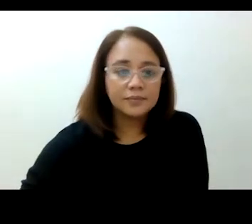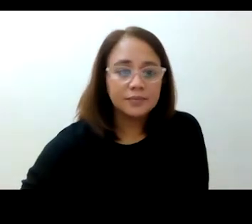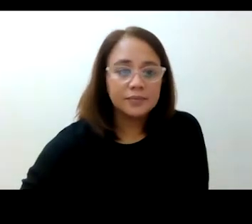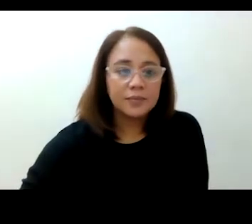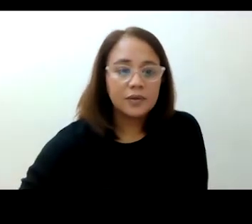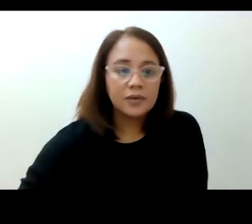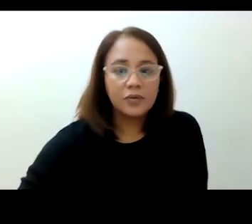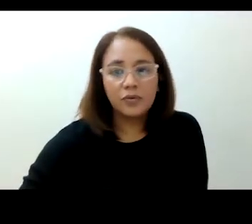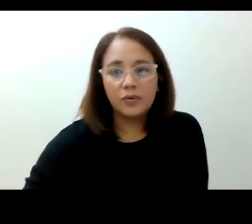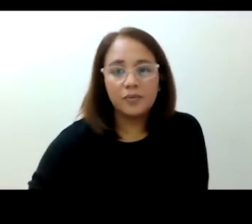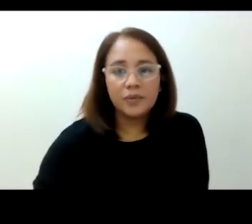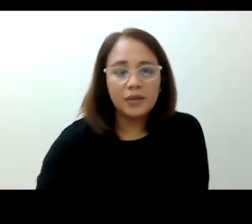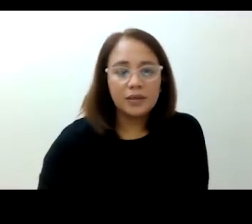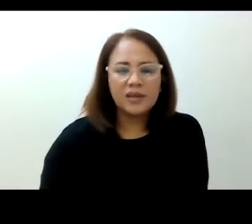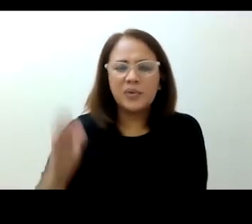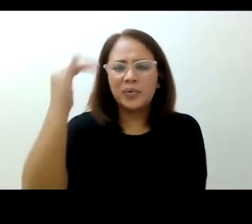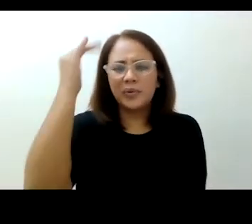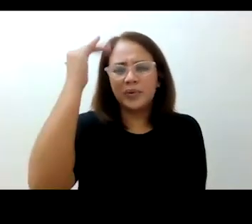Why, Jasmine?